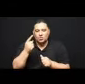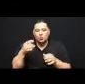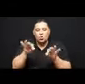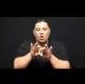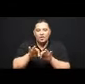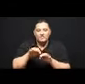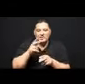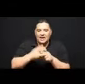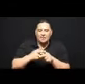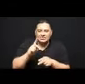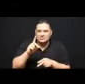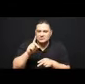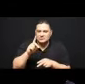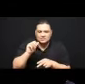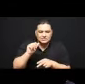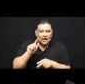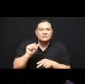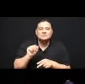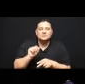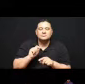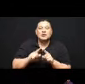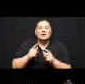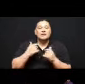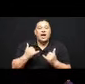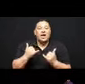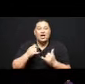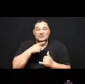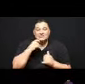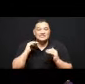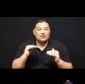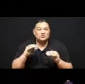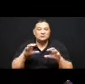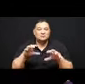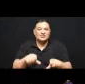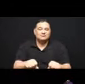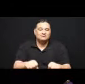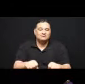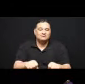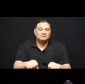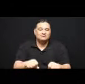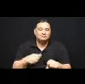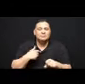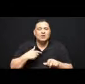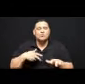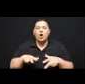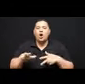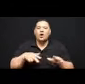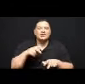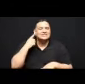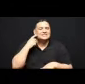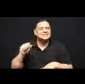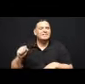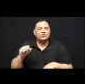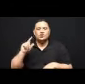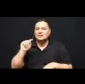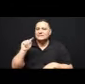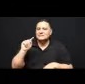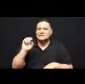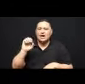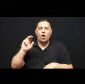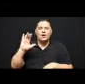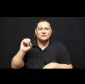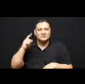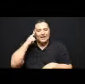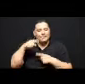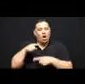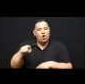now, the desert has taken her. I walk the silver terrace and think about her fondly, and I'll still smell the earth her